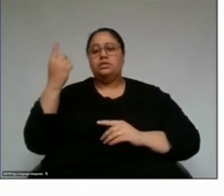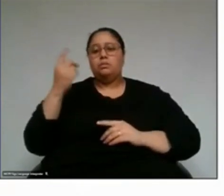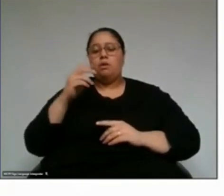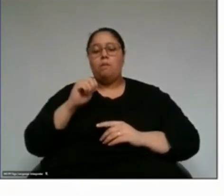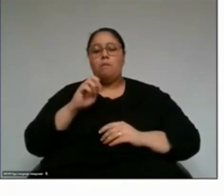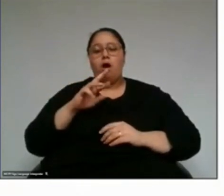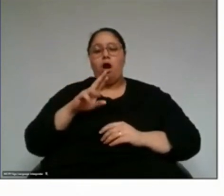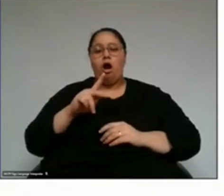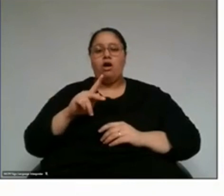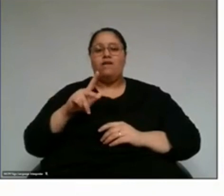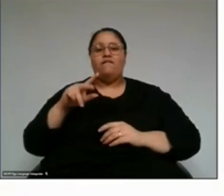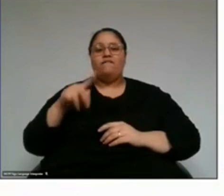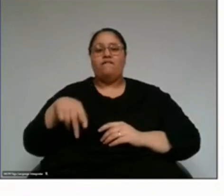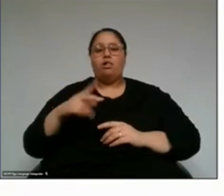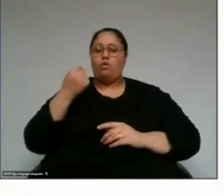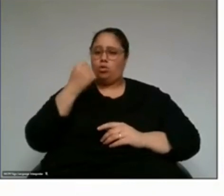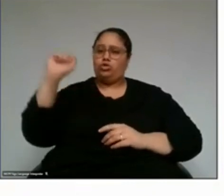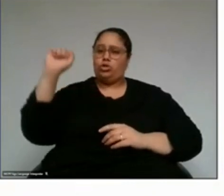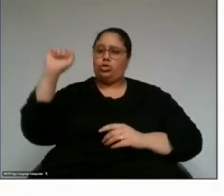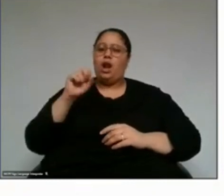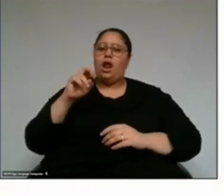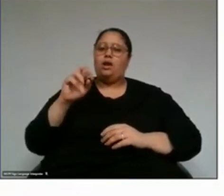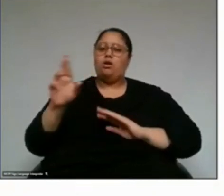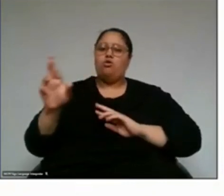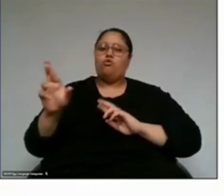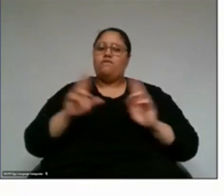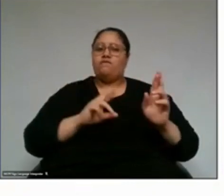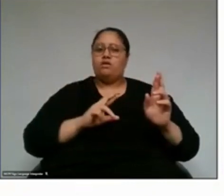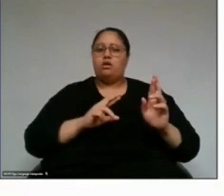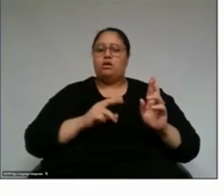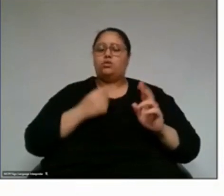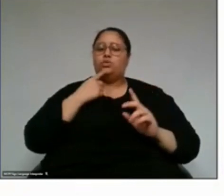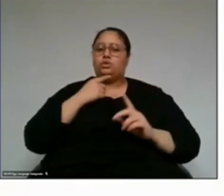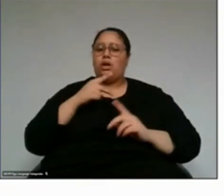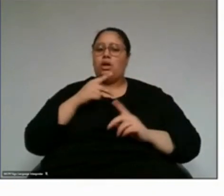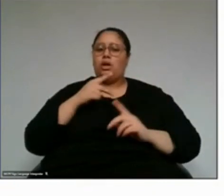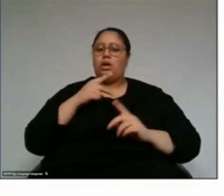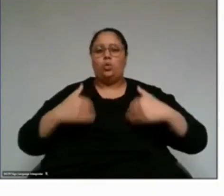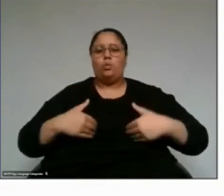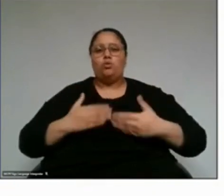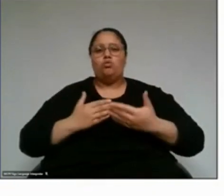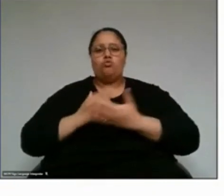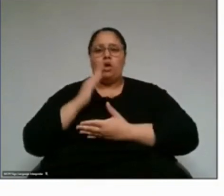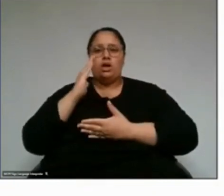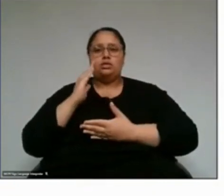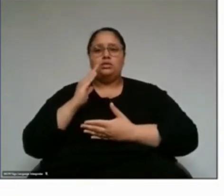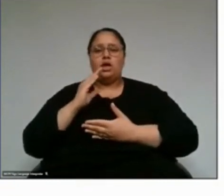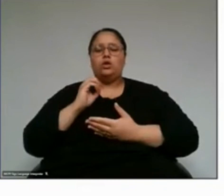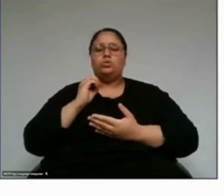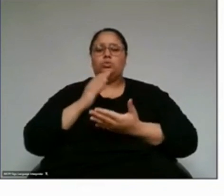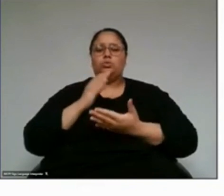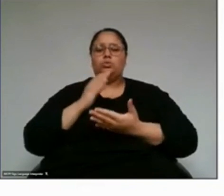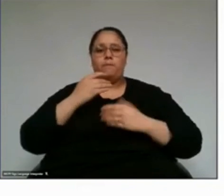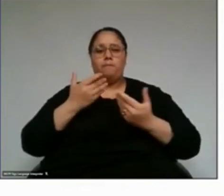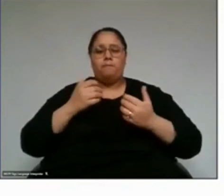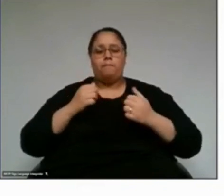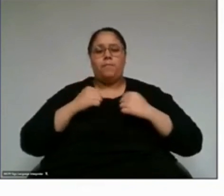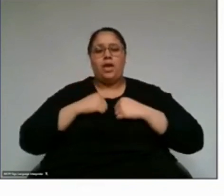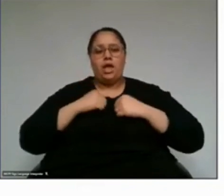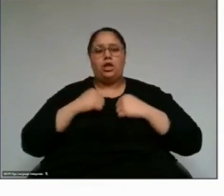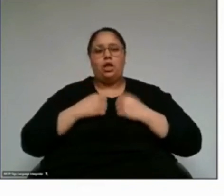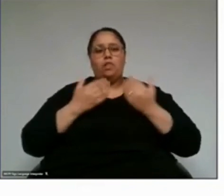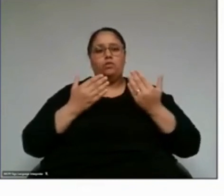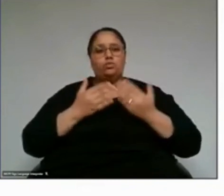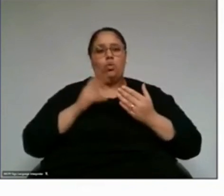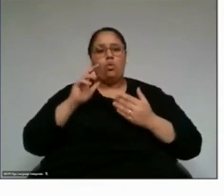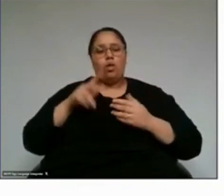Falconer objected to Linder's reference to Palestinian human rights. and assured parents that the school would